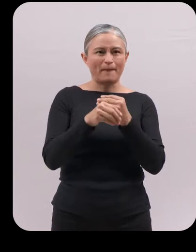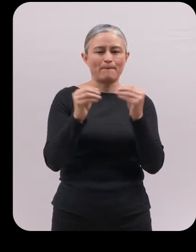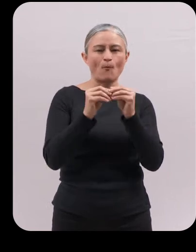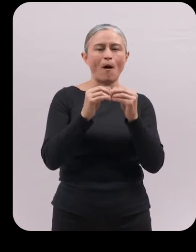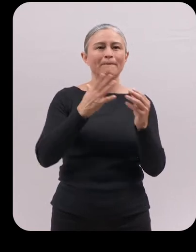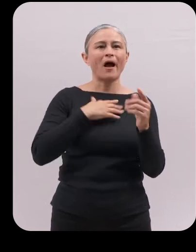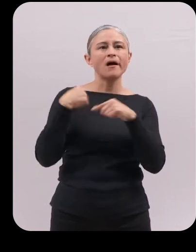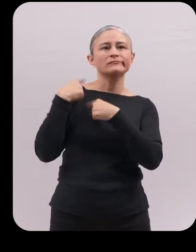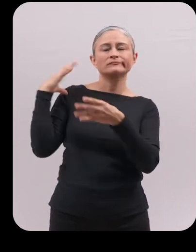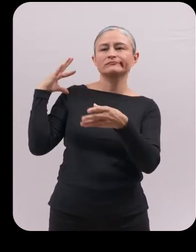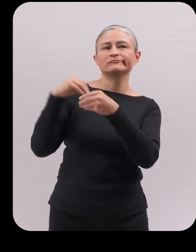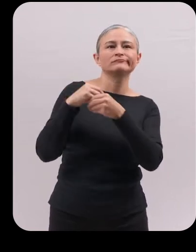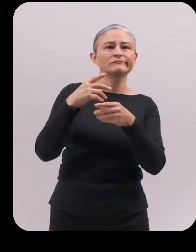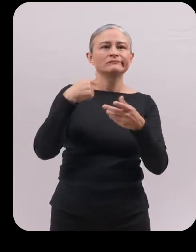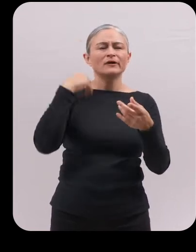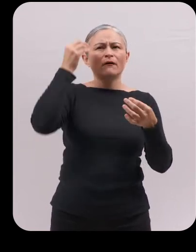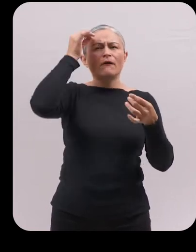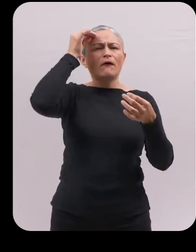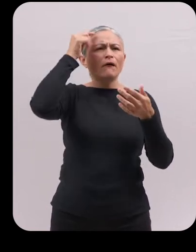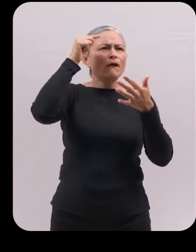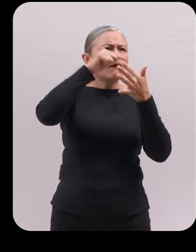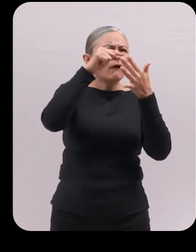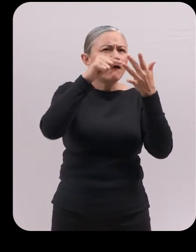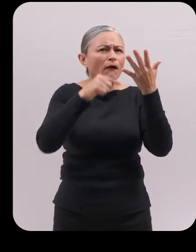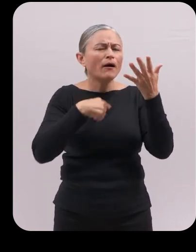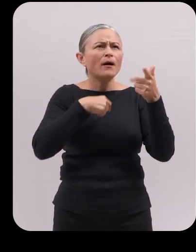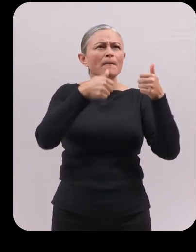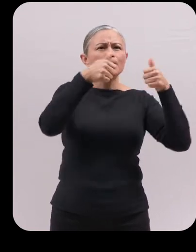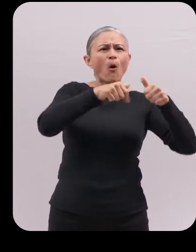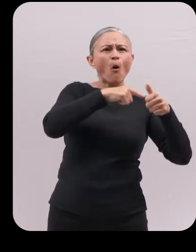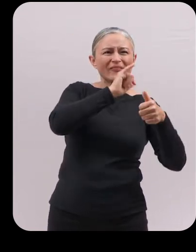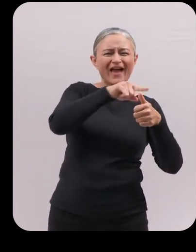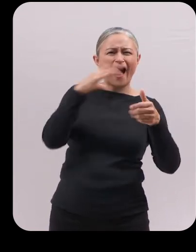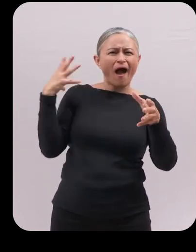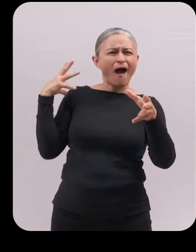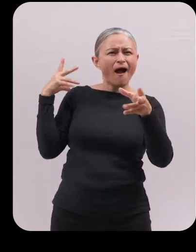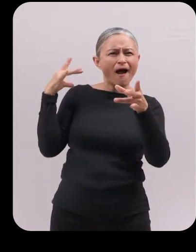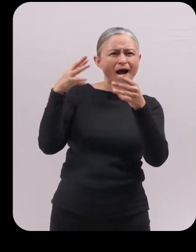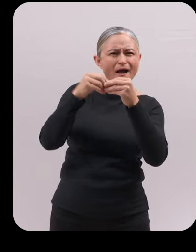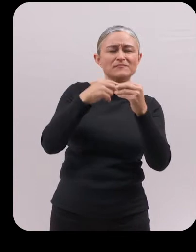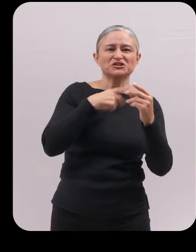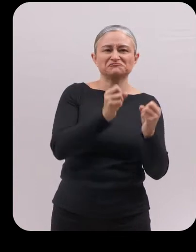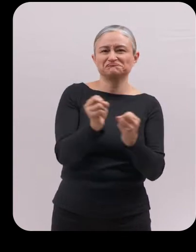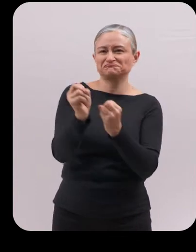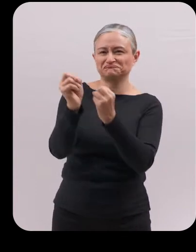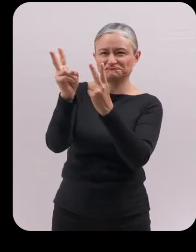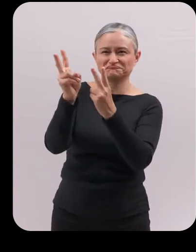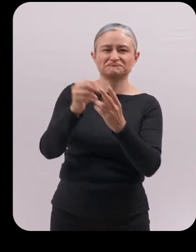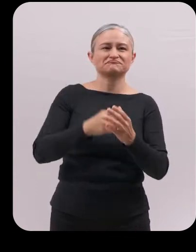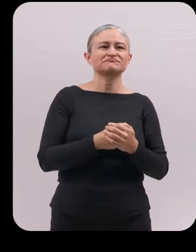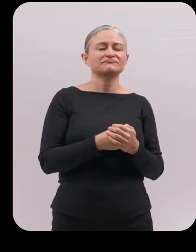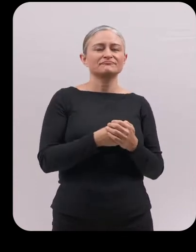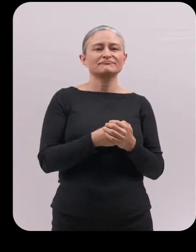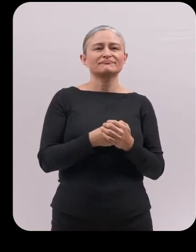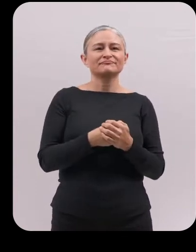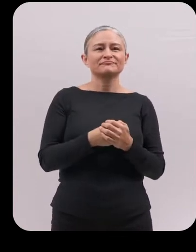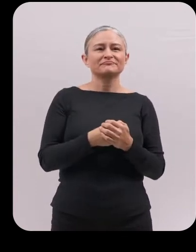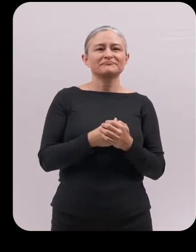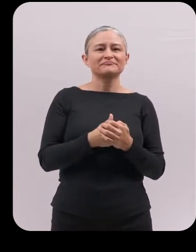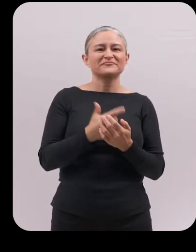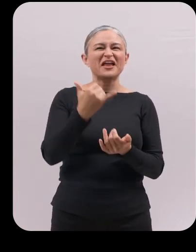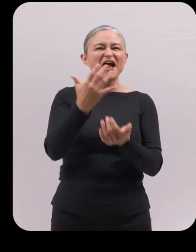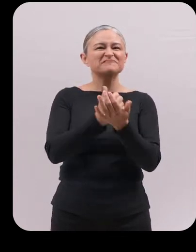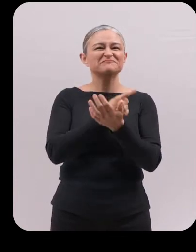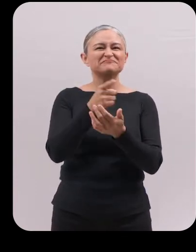some half-baked thoughts I've had recently for an upcoming post. So we'll click in here, go into